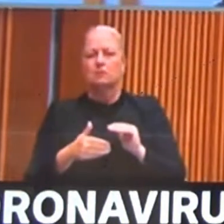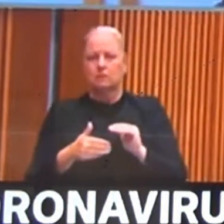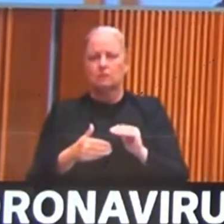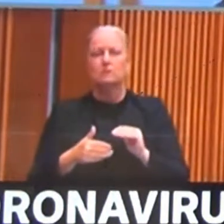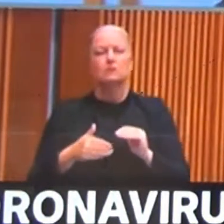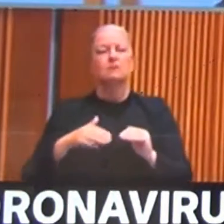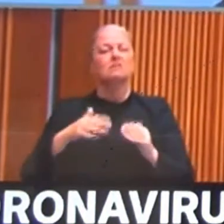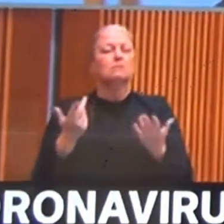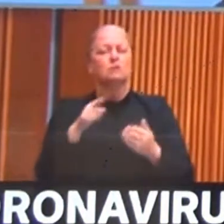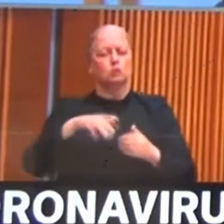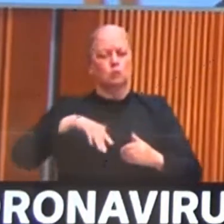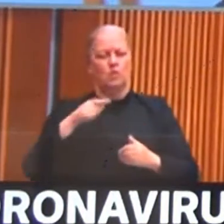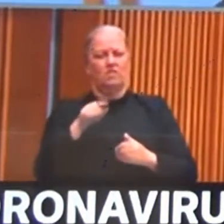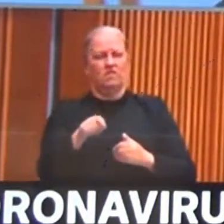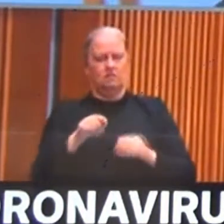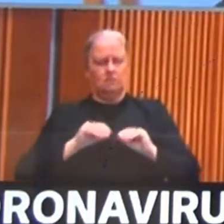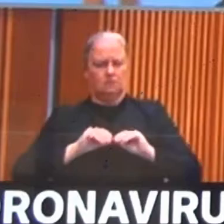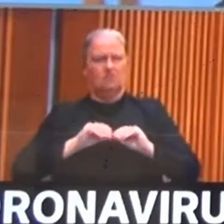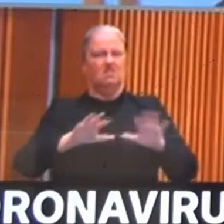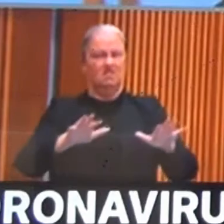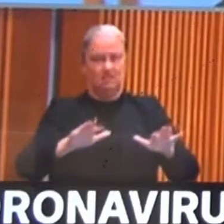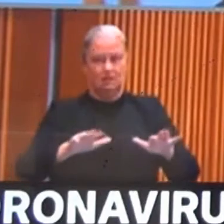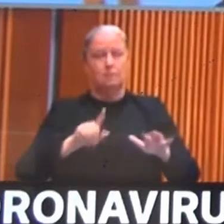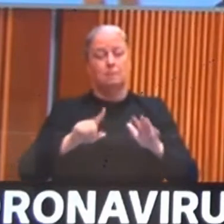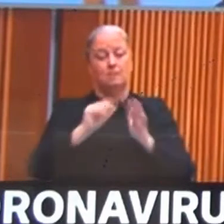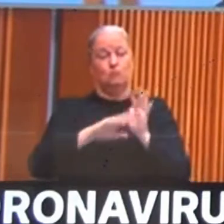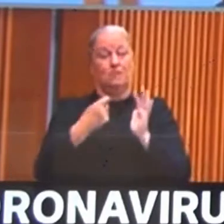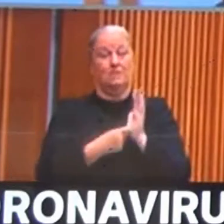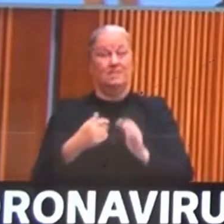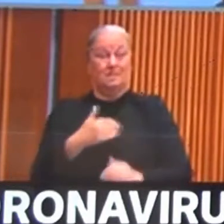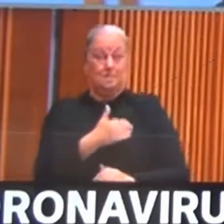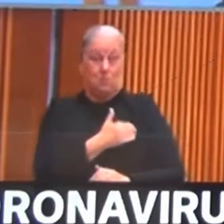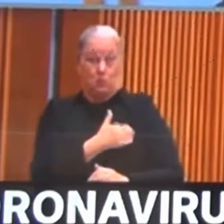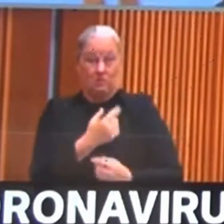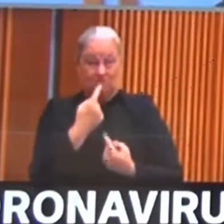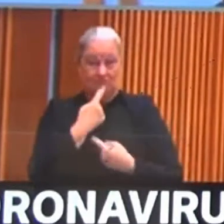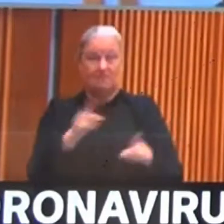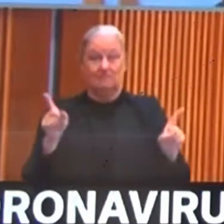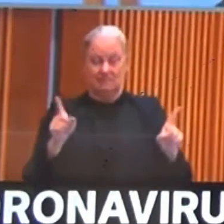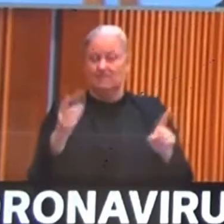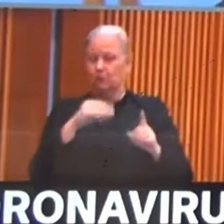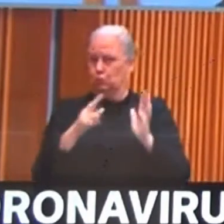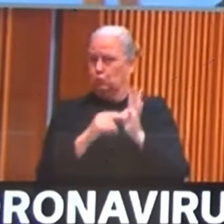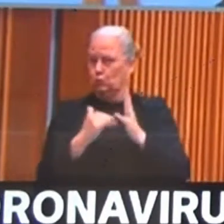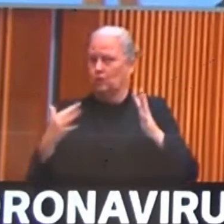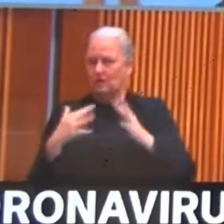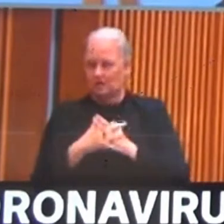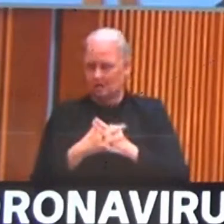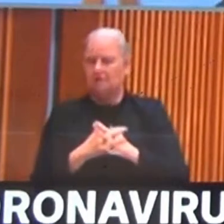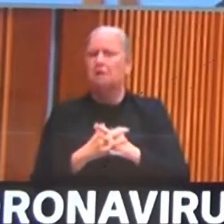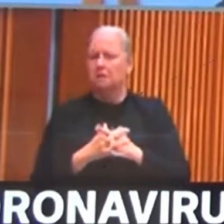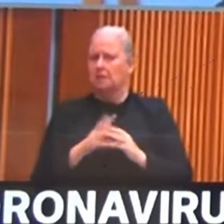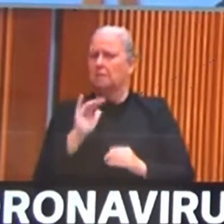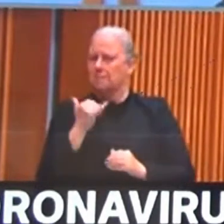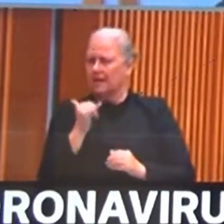rate of community transmission. The Premier just this morning indicated that within weeks some restrictions could be